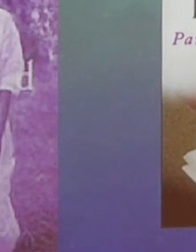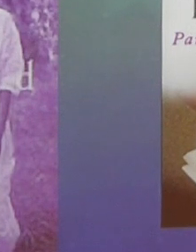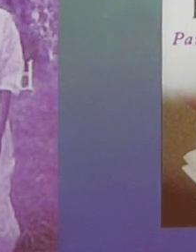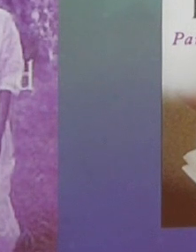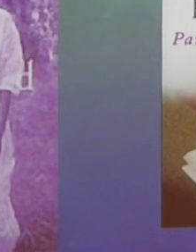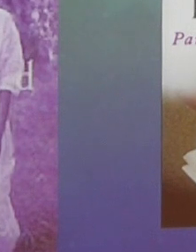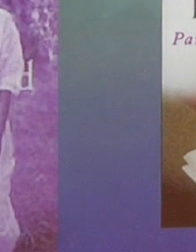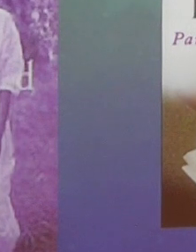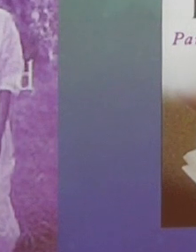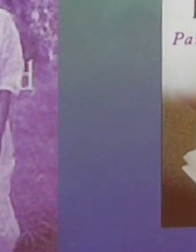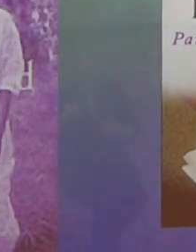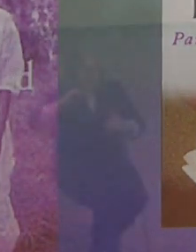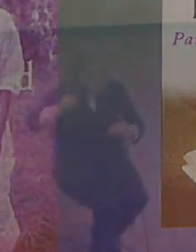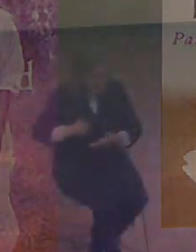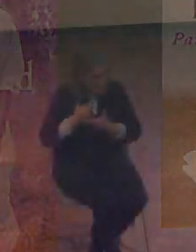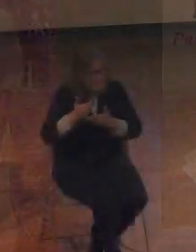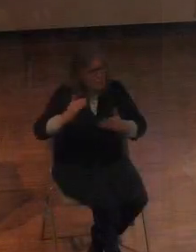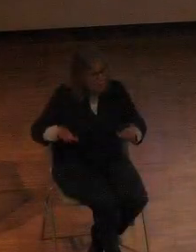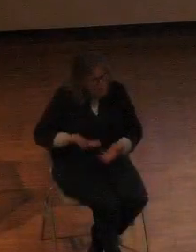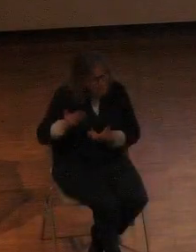in welcoming Dr. Kim.